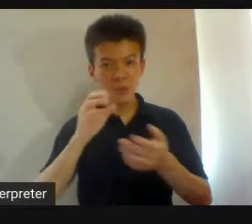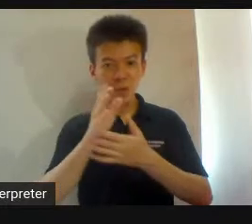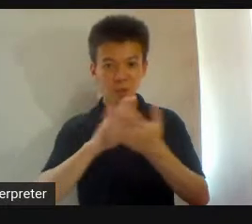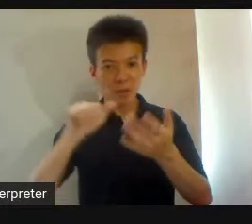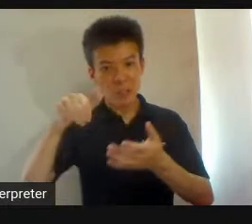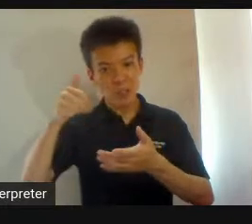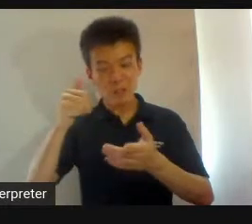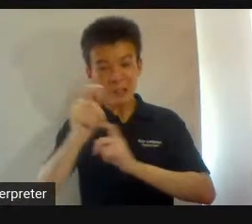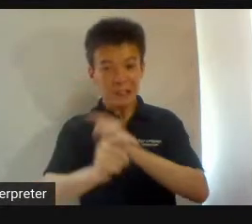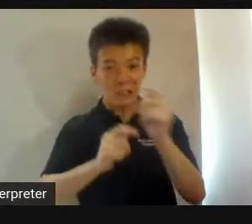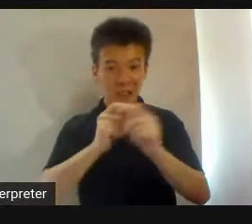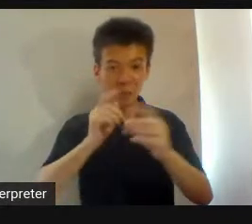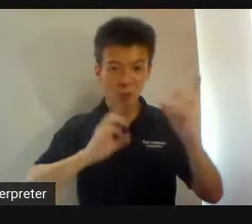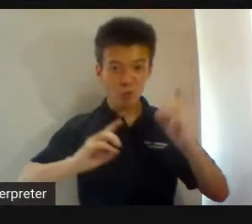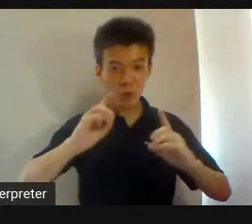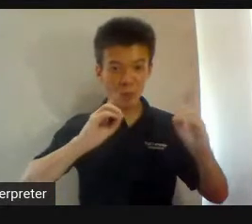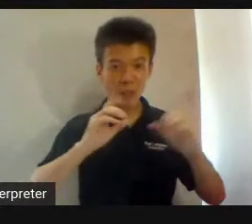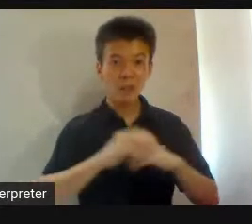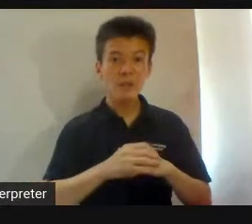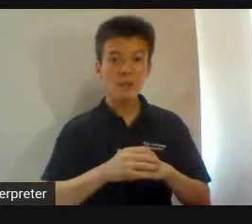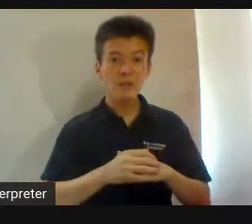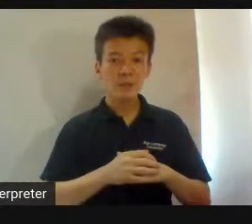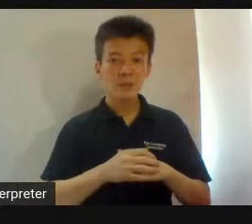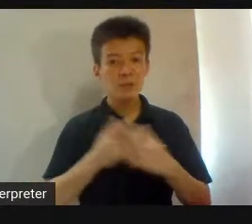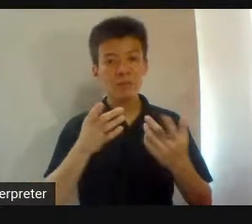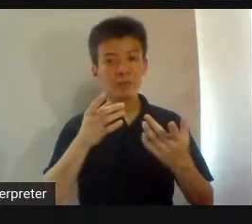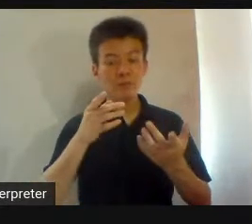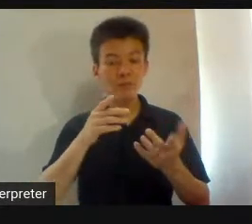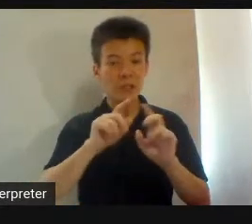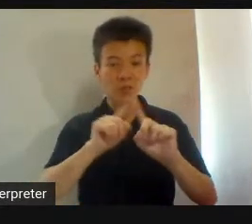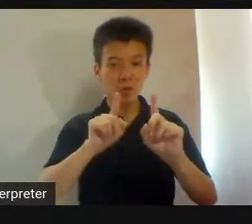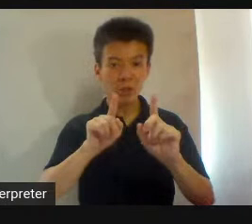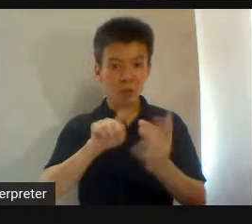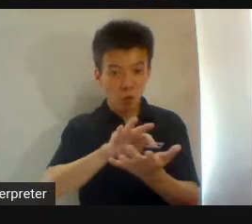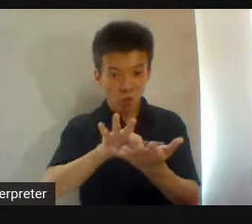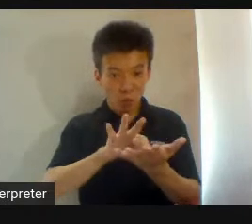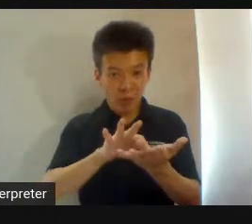some other type of drama format,